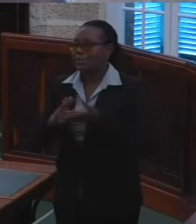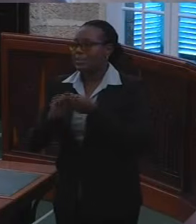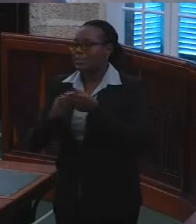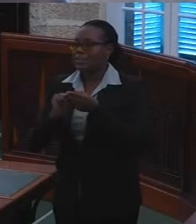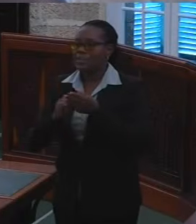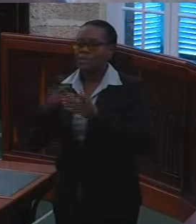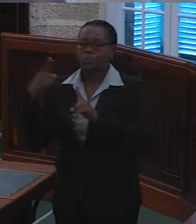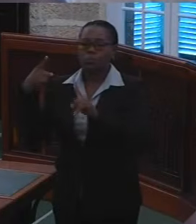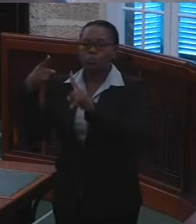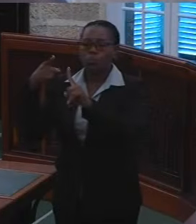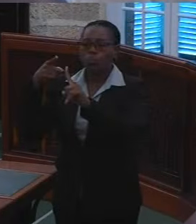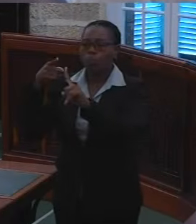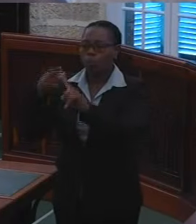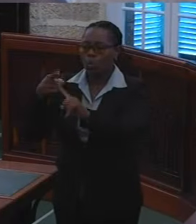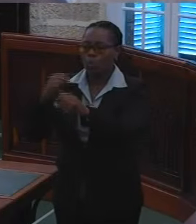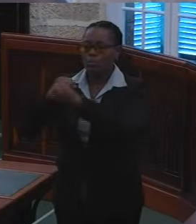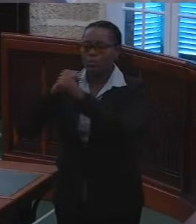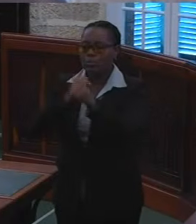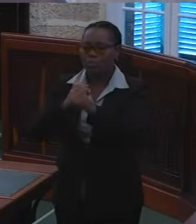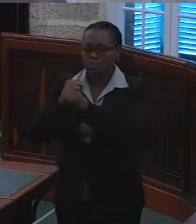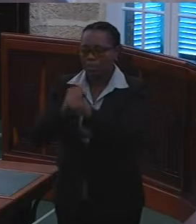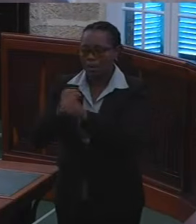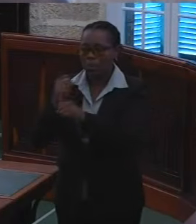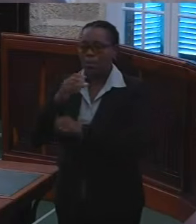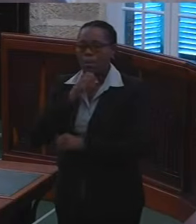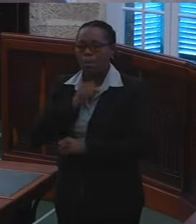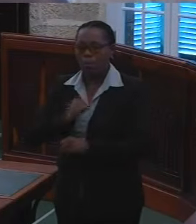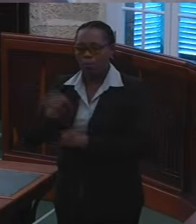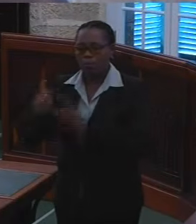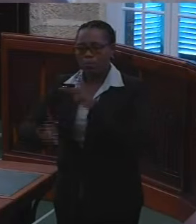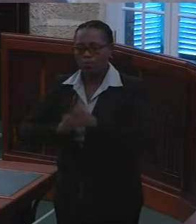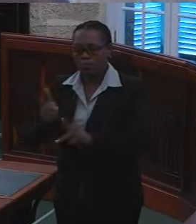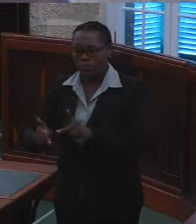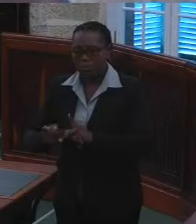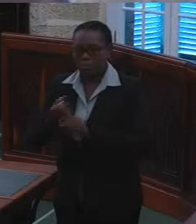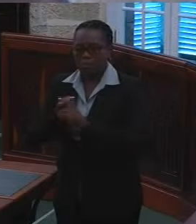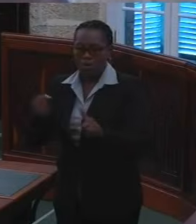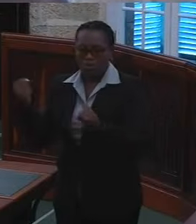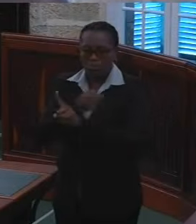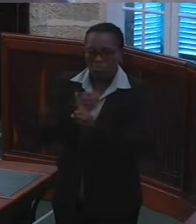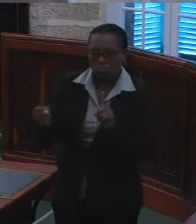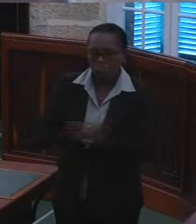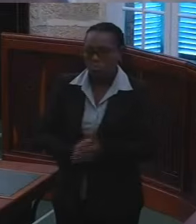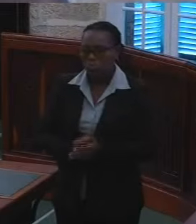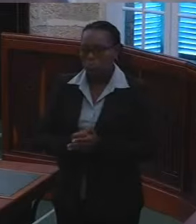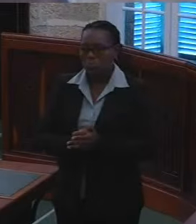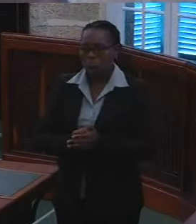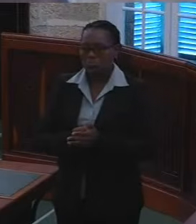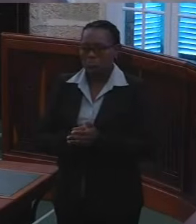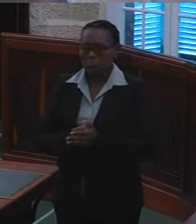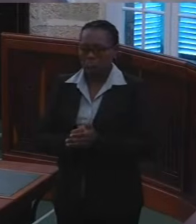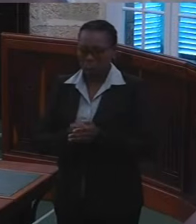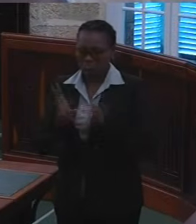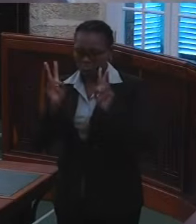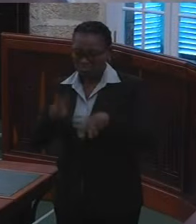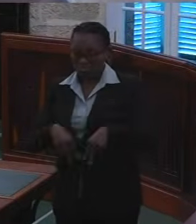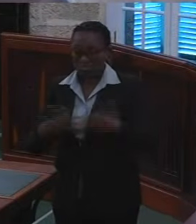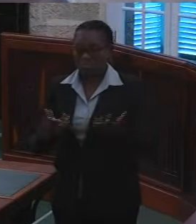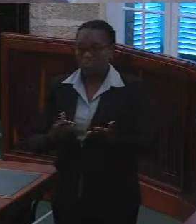also stated that it's to protect our elderly from abuse, neglect, abandonment, and